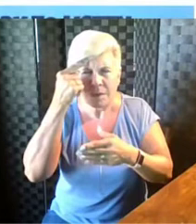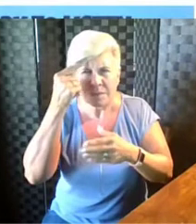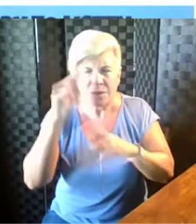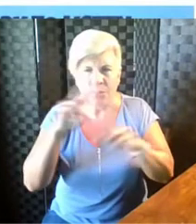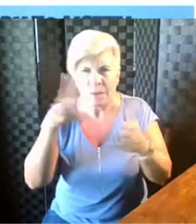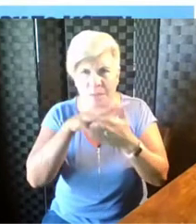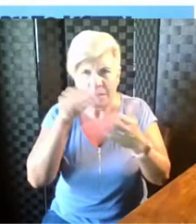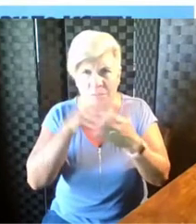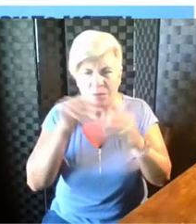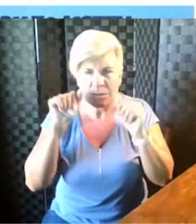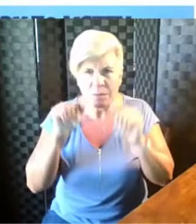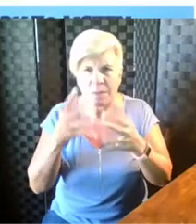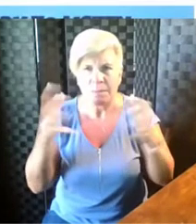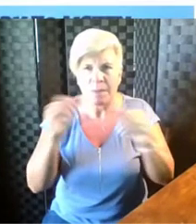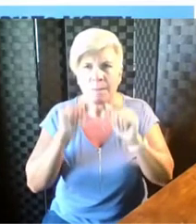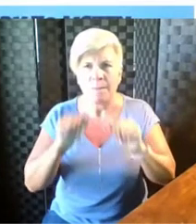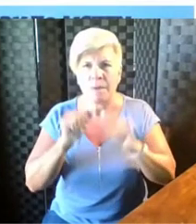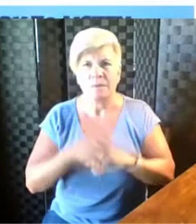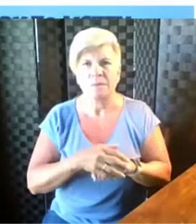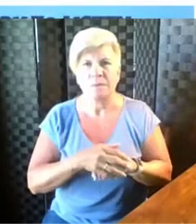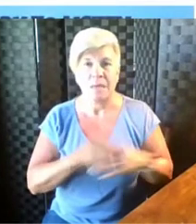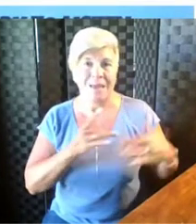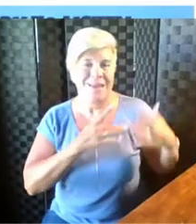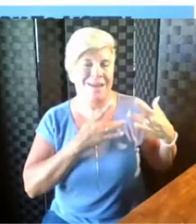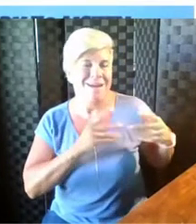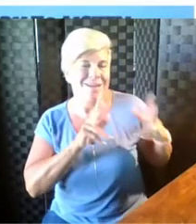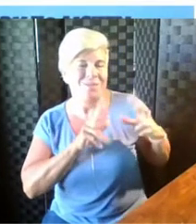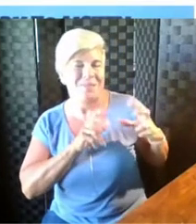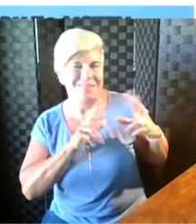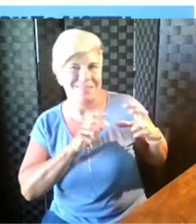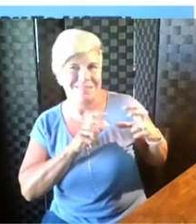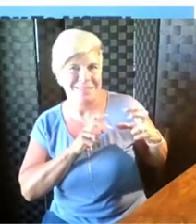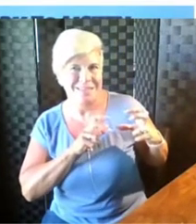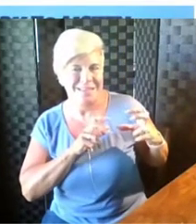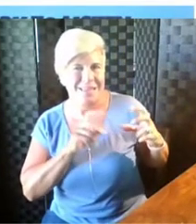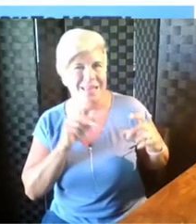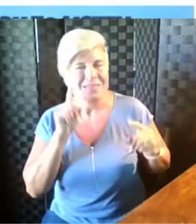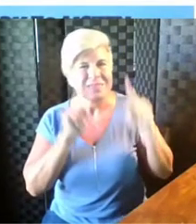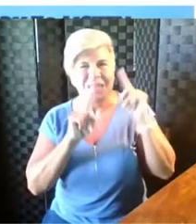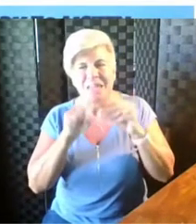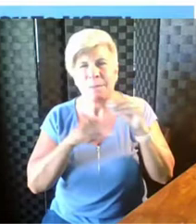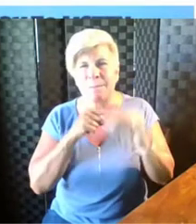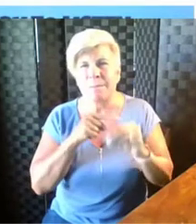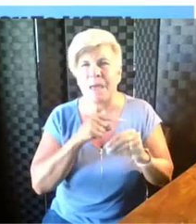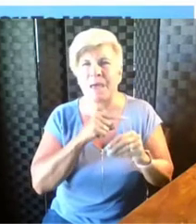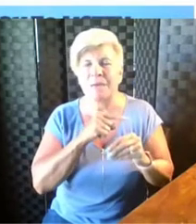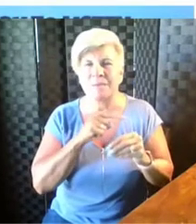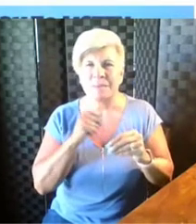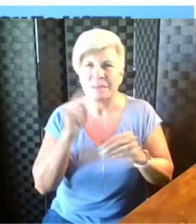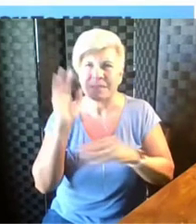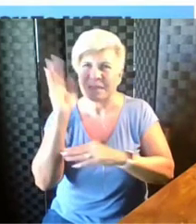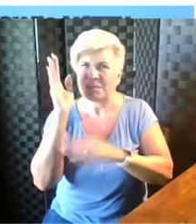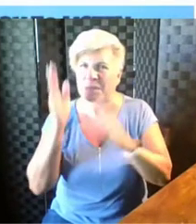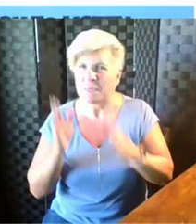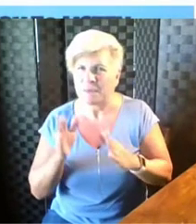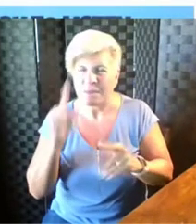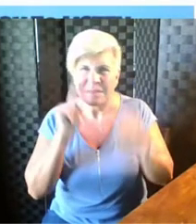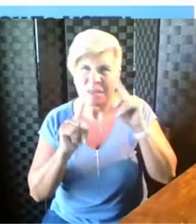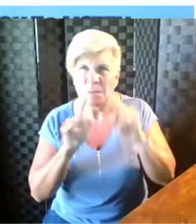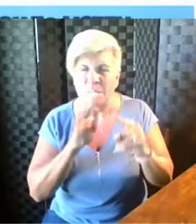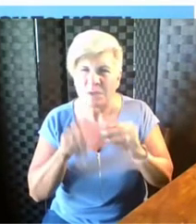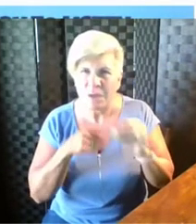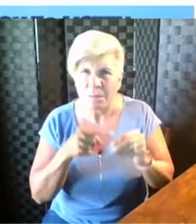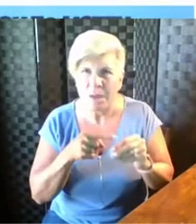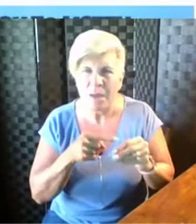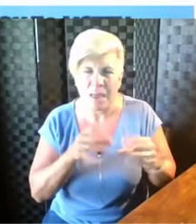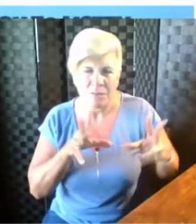learn as much as we can. And lastly, we listen with our heart. Consider the speaker, consider what we're talking about, and really take it to heart